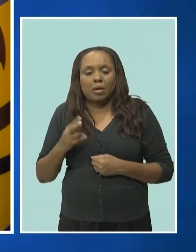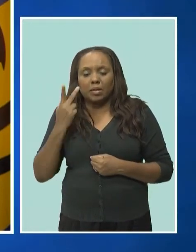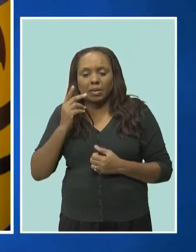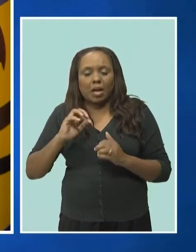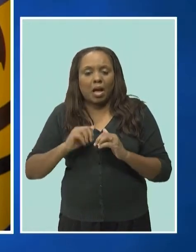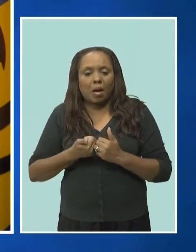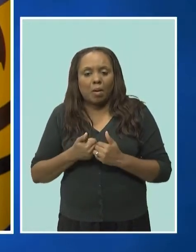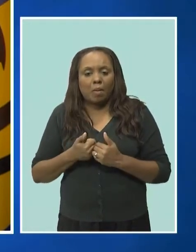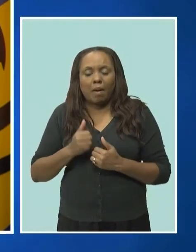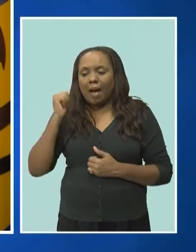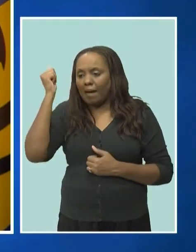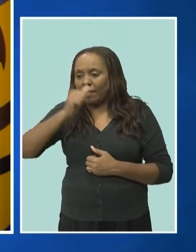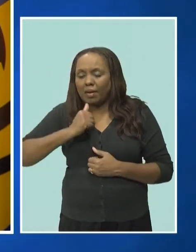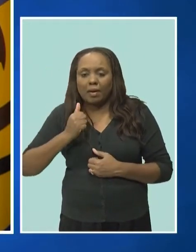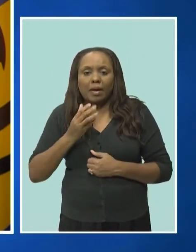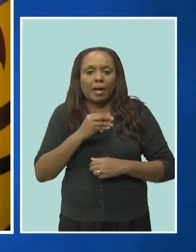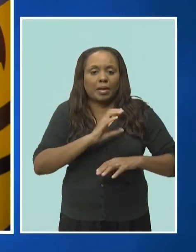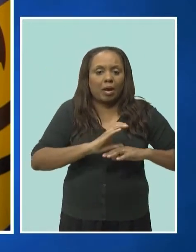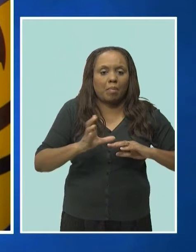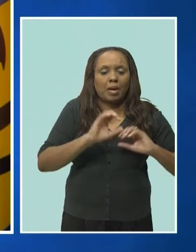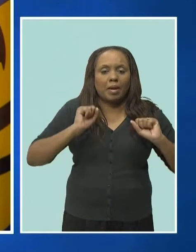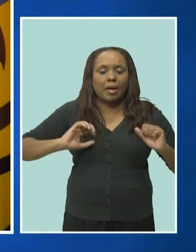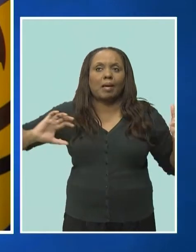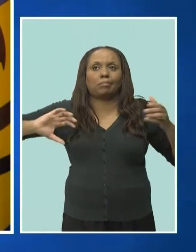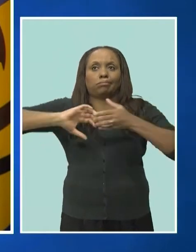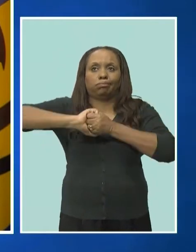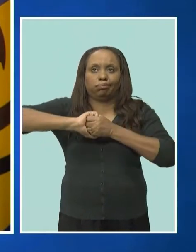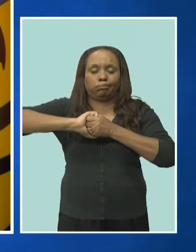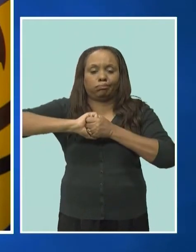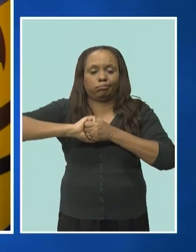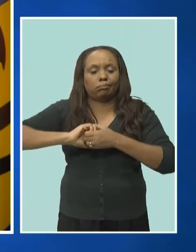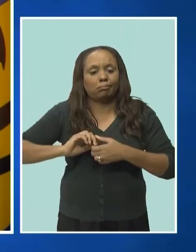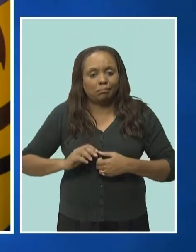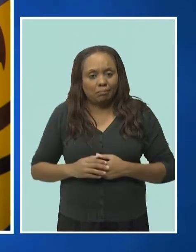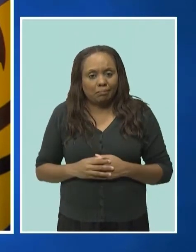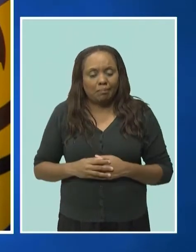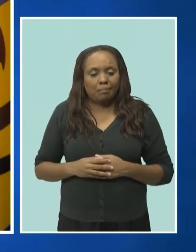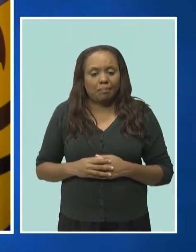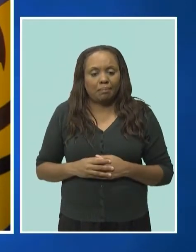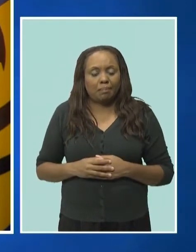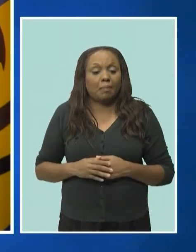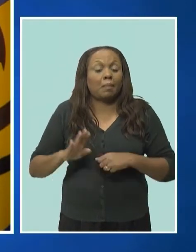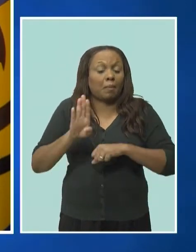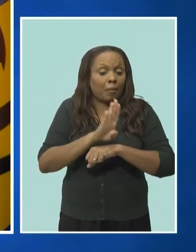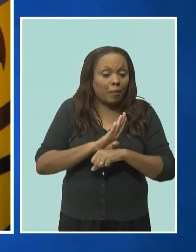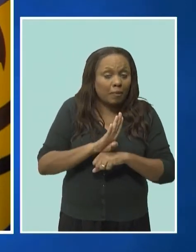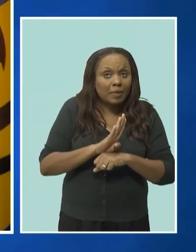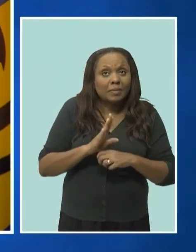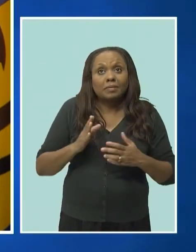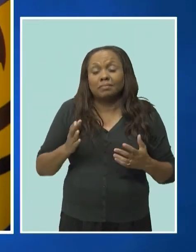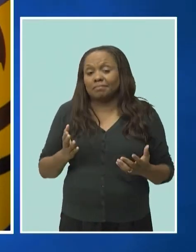Africa, and the Caribbean, and with Barbados.